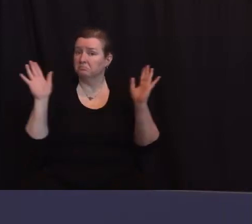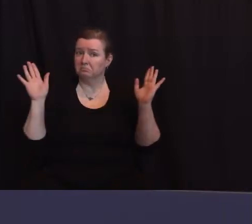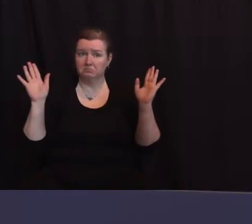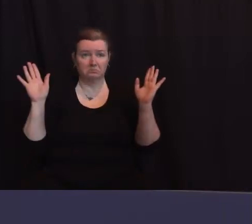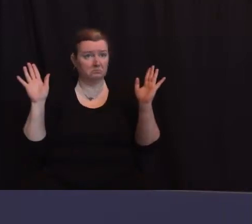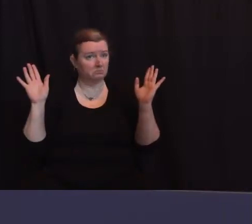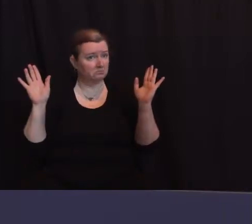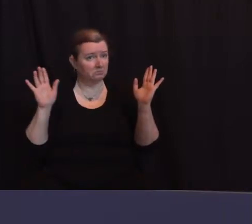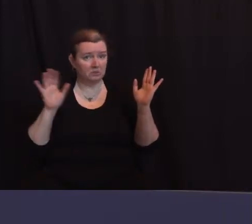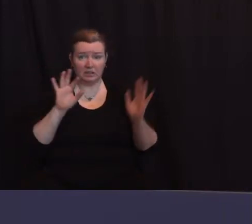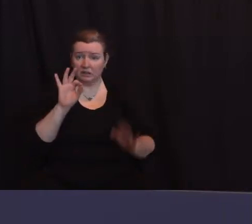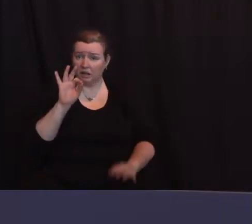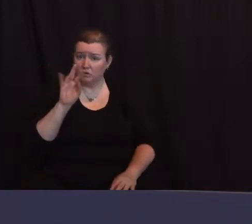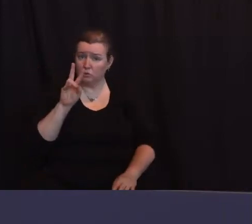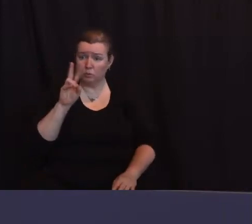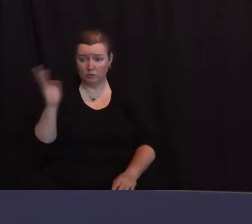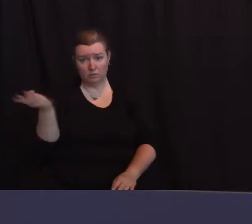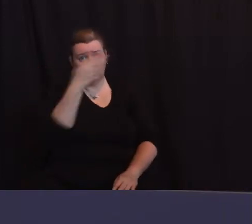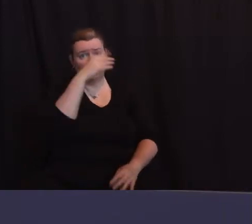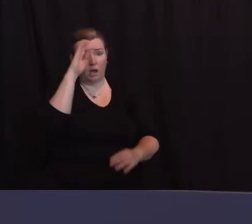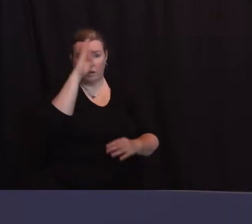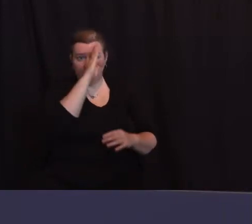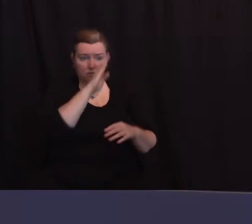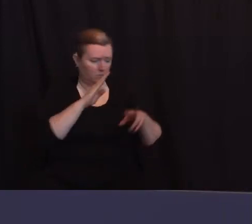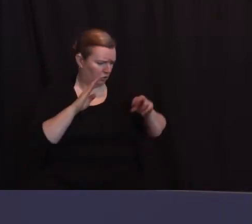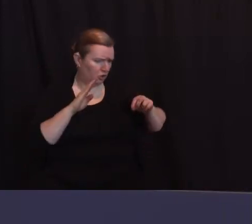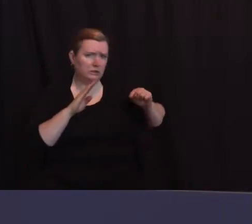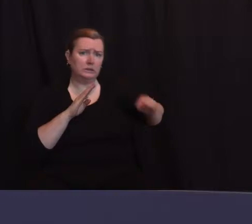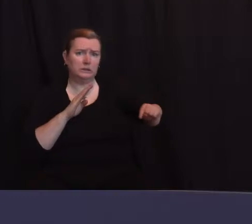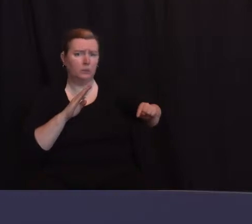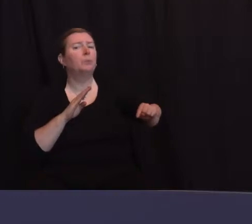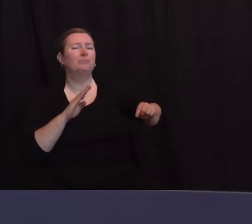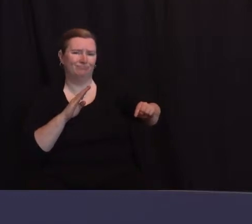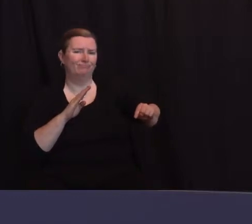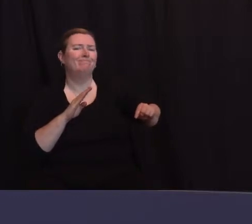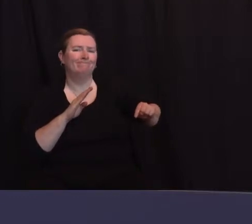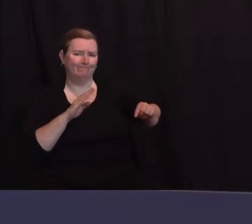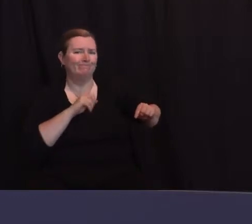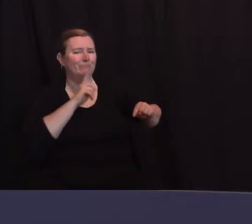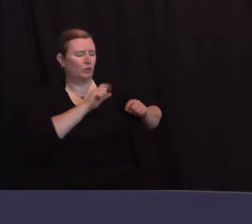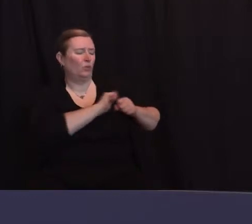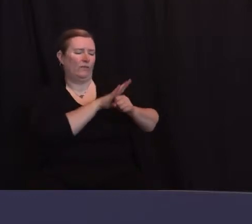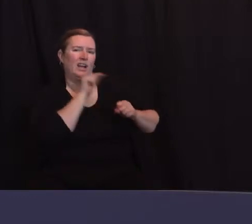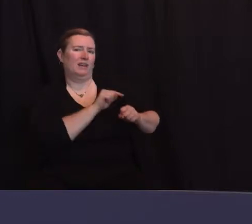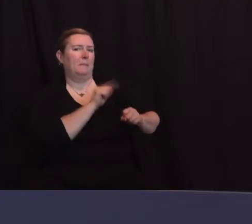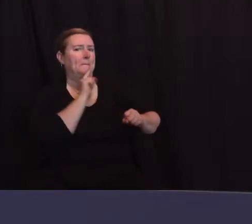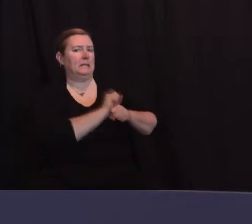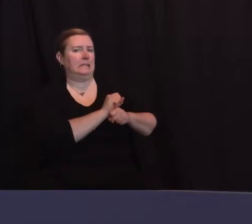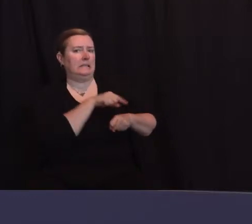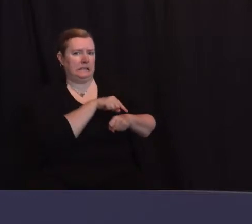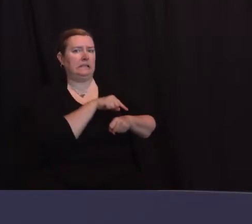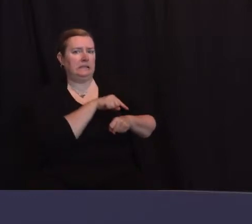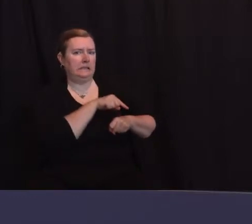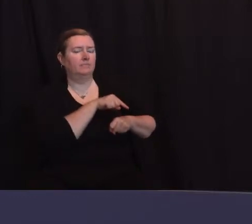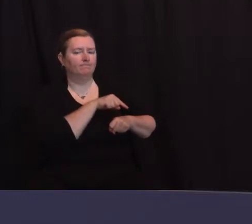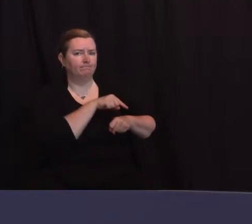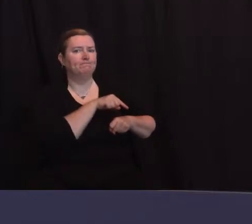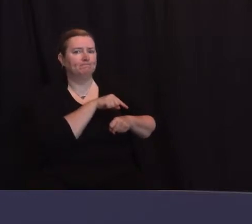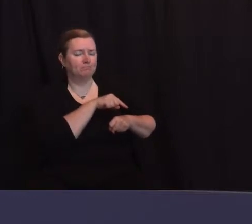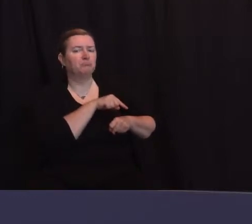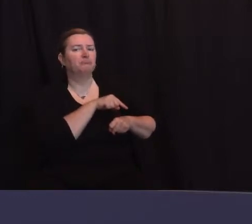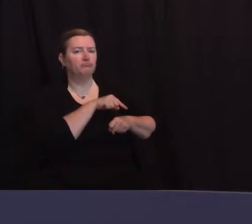92 hospitalized, only 30 reported to be related to COVID-19 illness. There